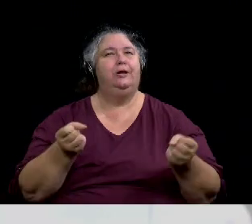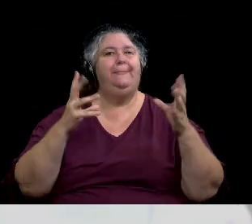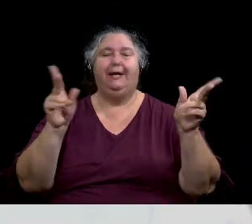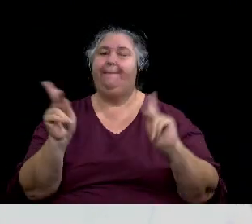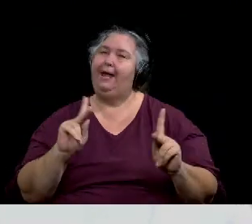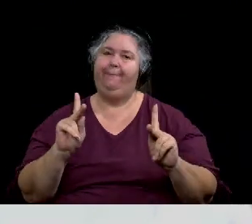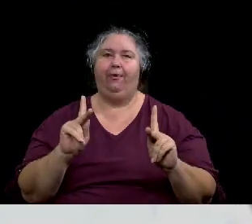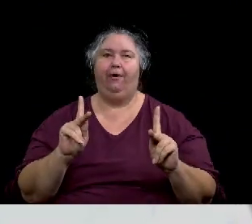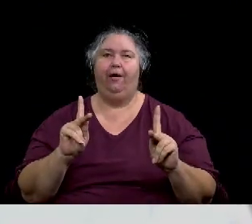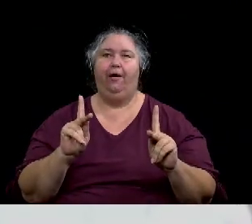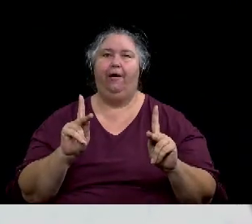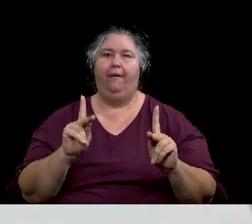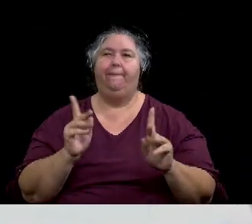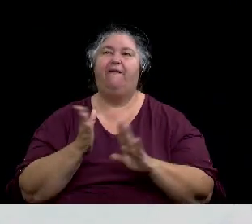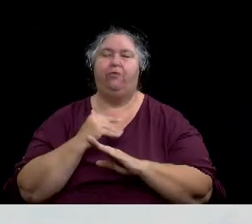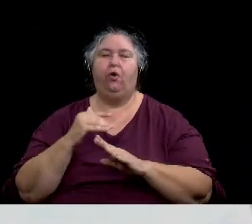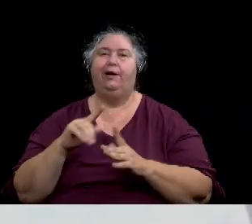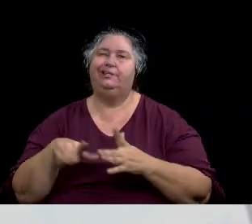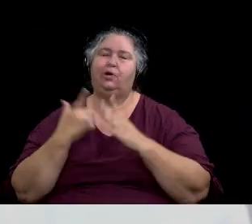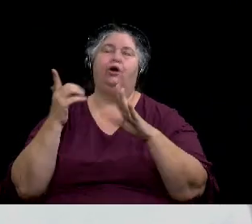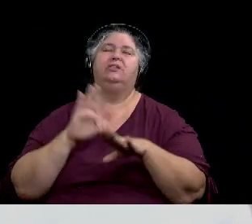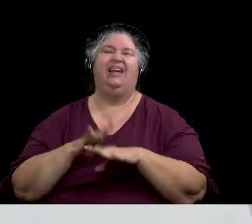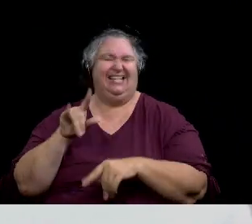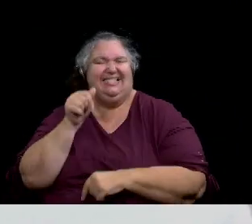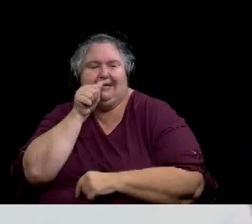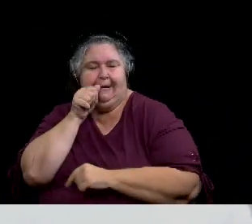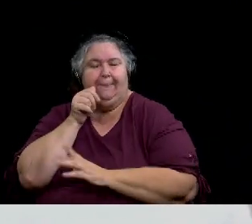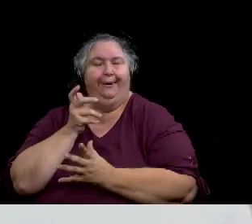it tripped an alarm. It would do it in secret.